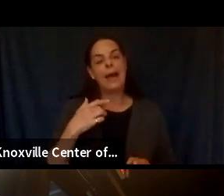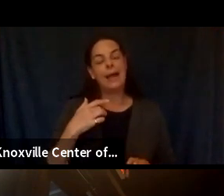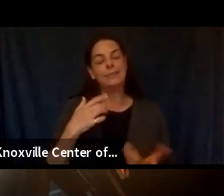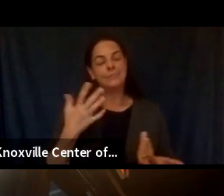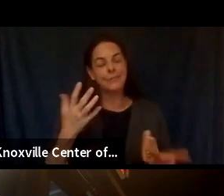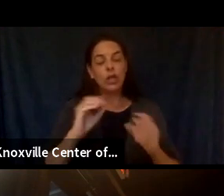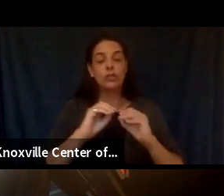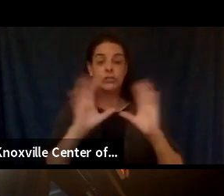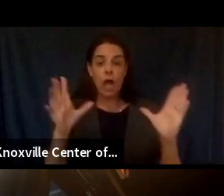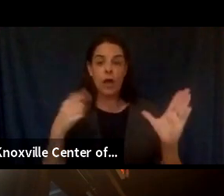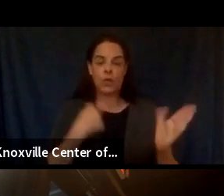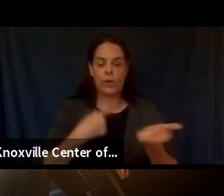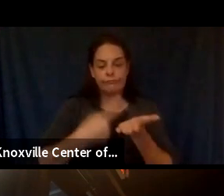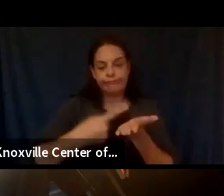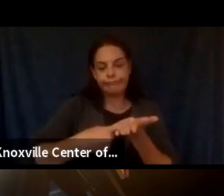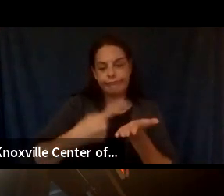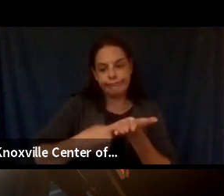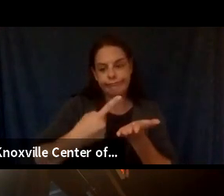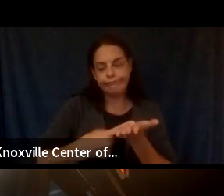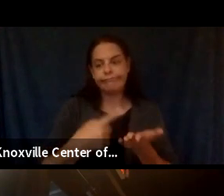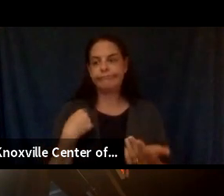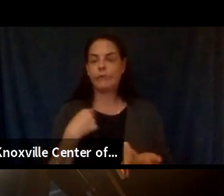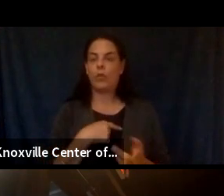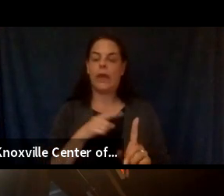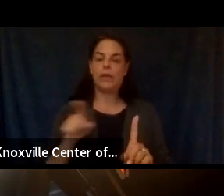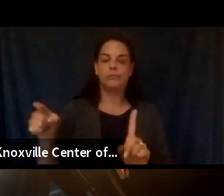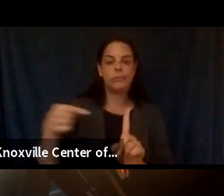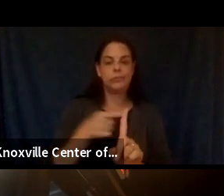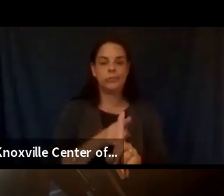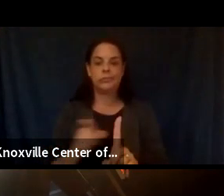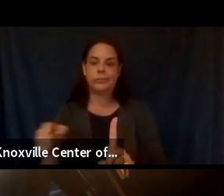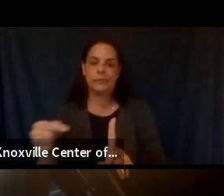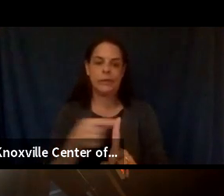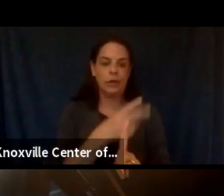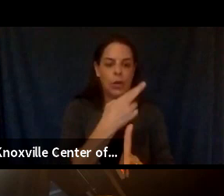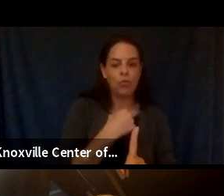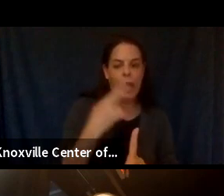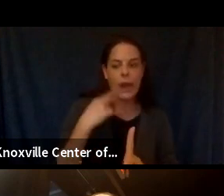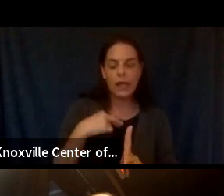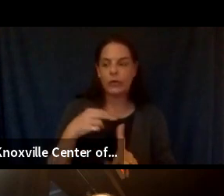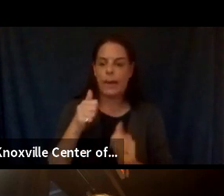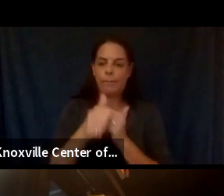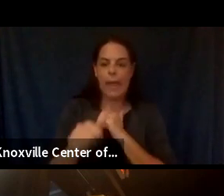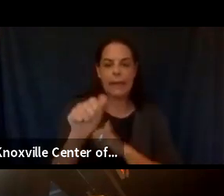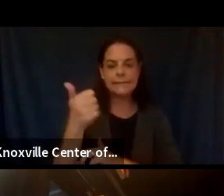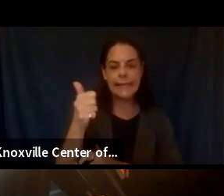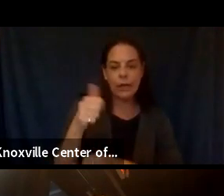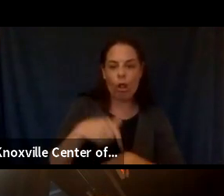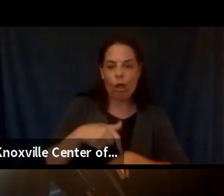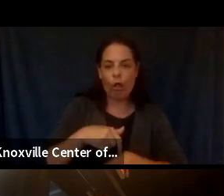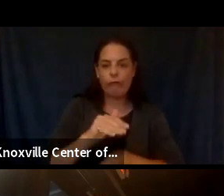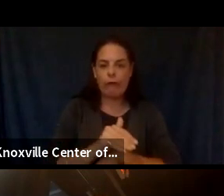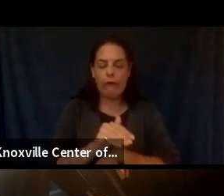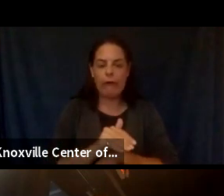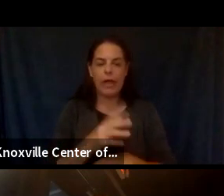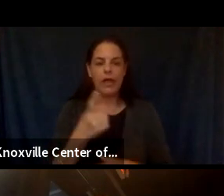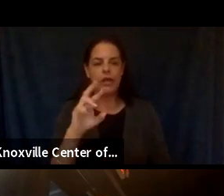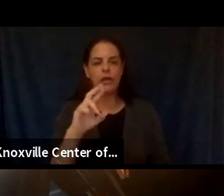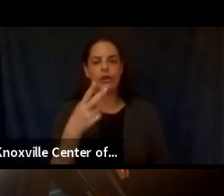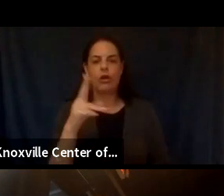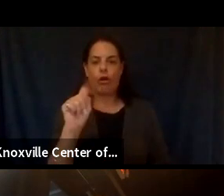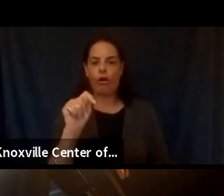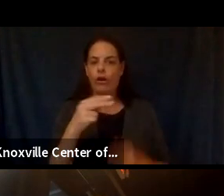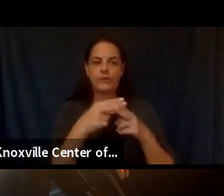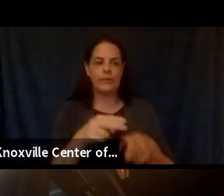we've talked about this. We've danced around restaurants past 10 p.m. Dr. Hurt has brought that up on more than